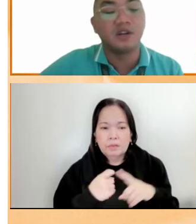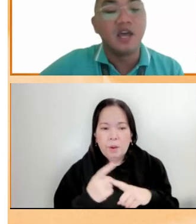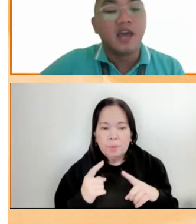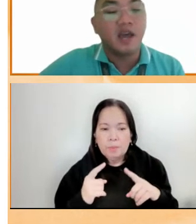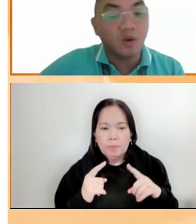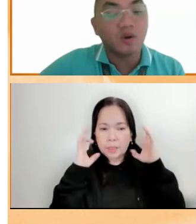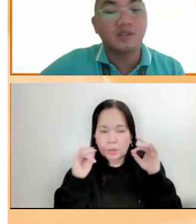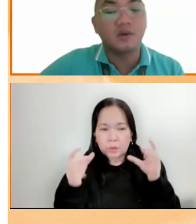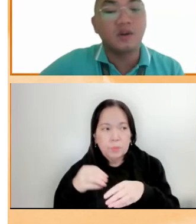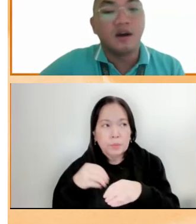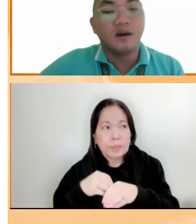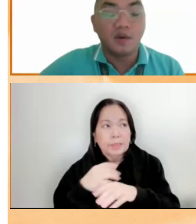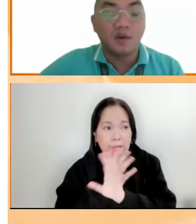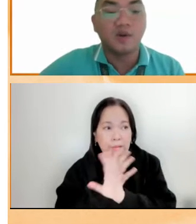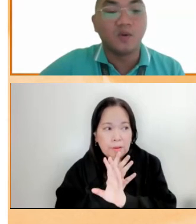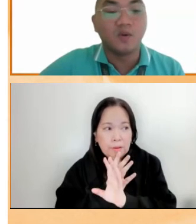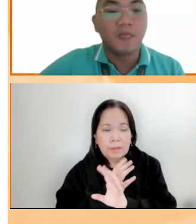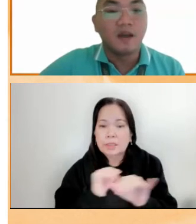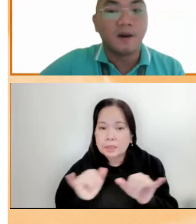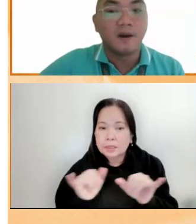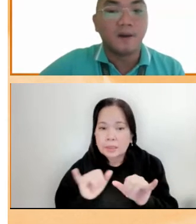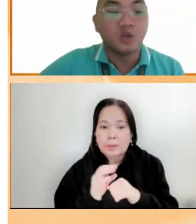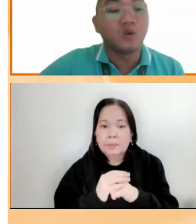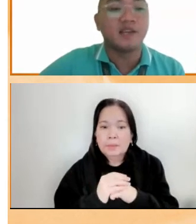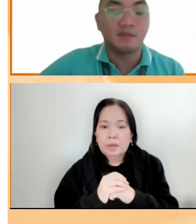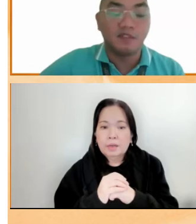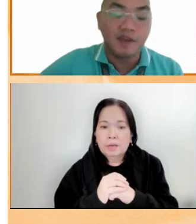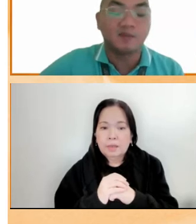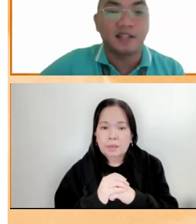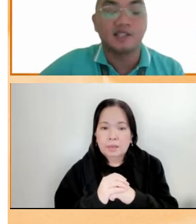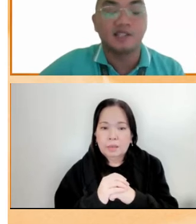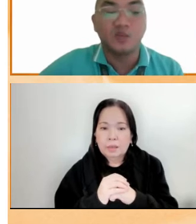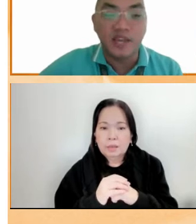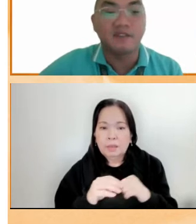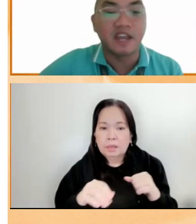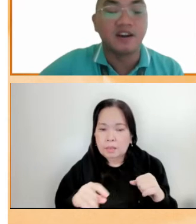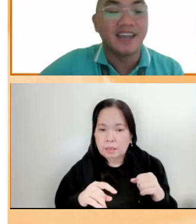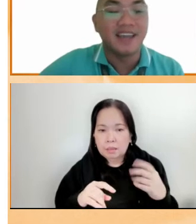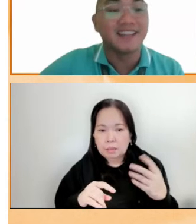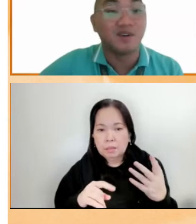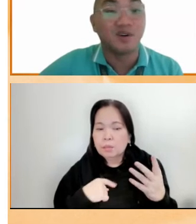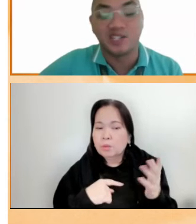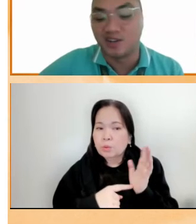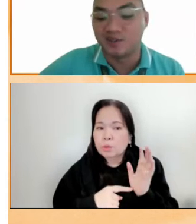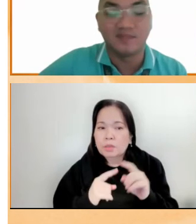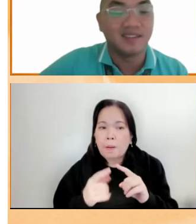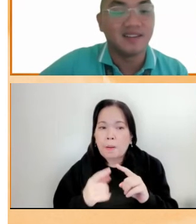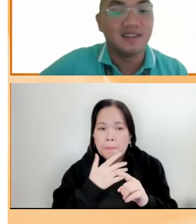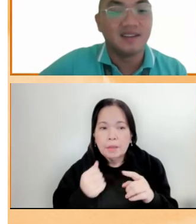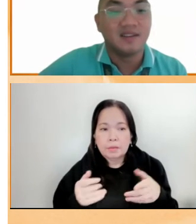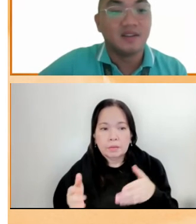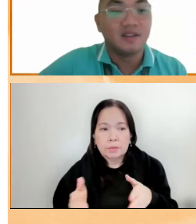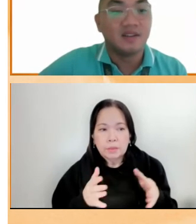region. And of course, no, I will also showcase some of the best practices that we have here in Davao region.